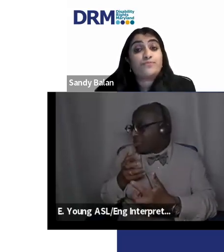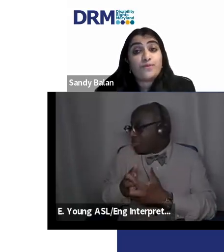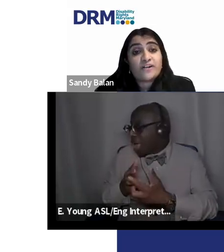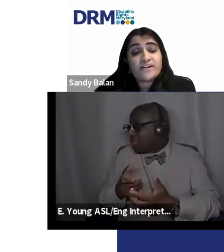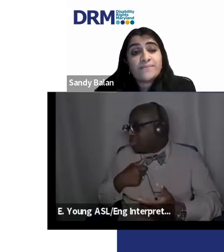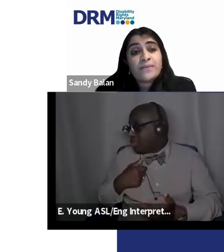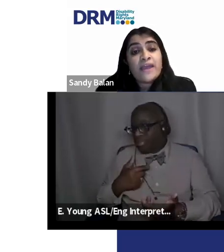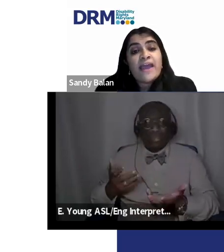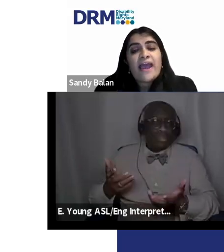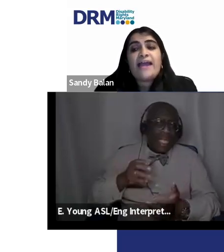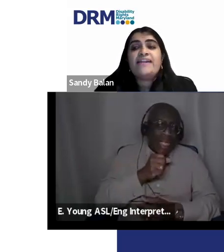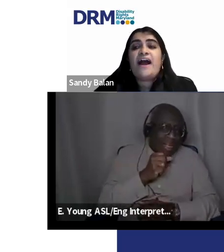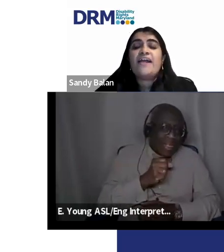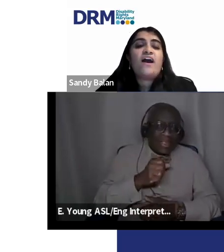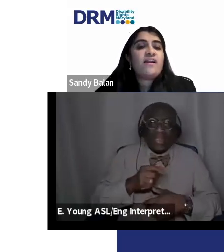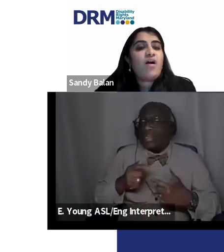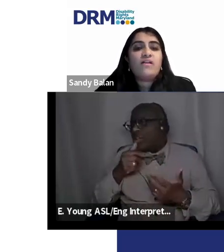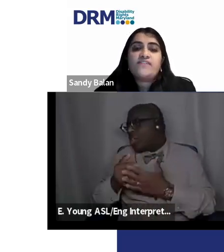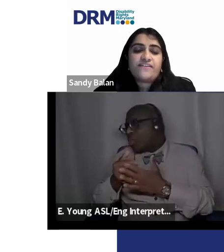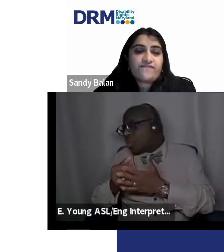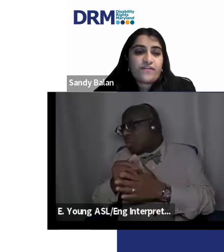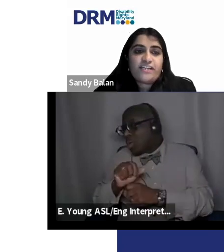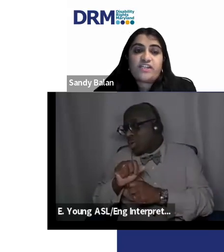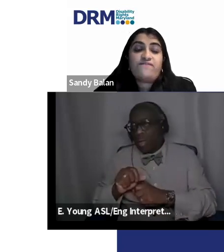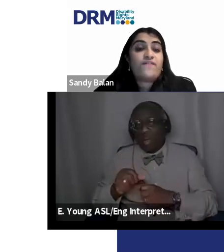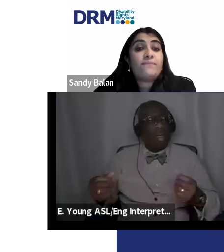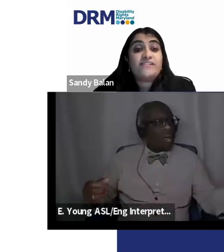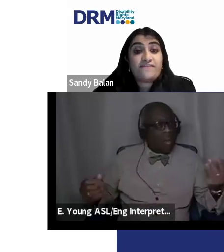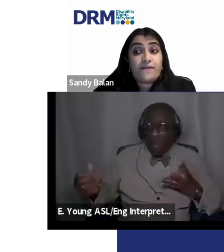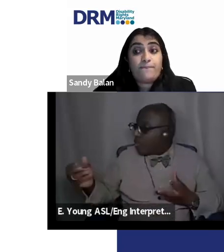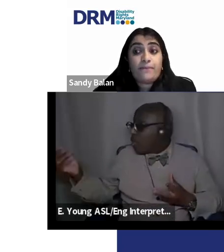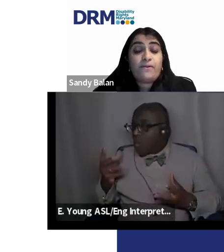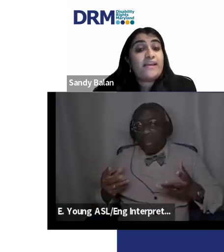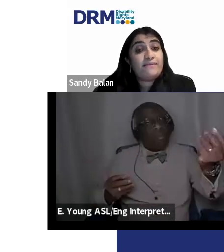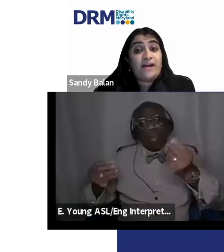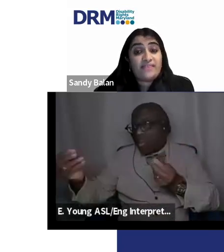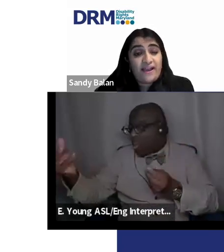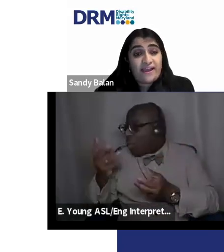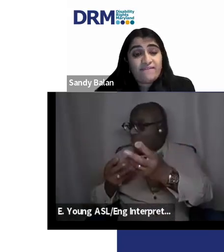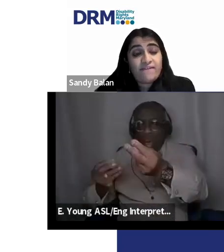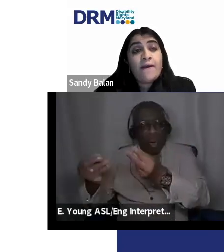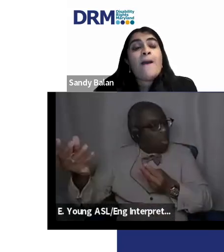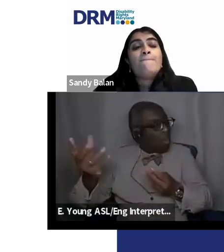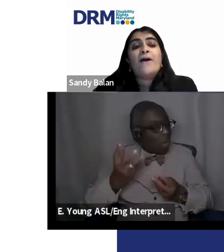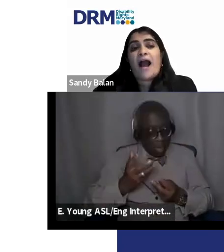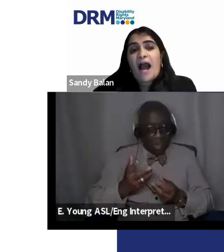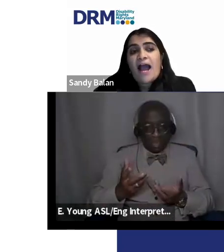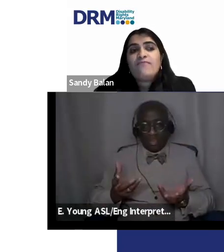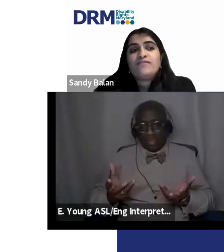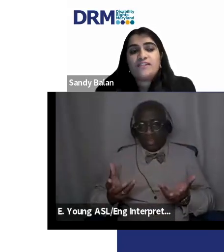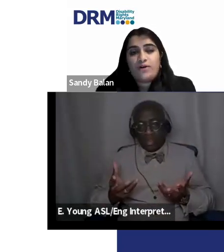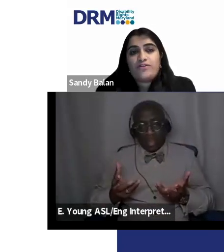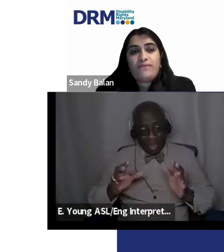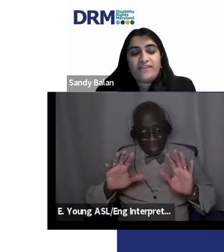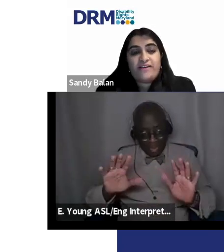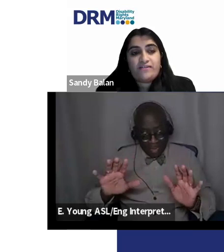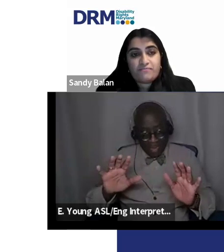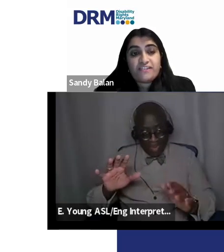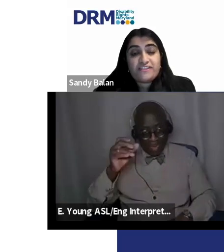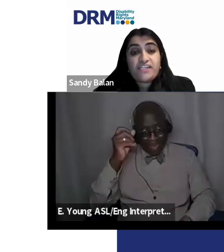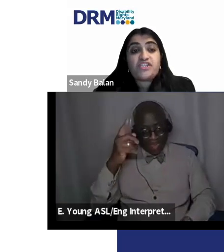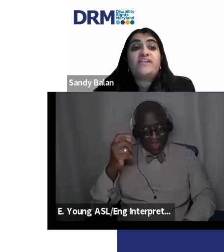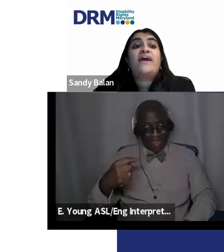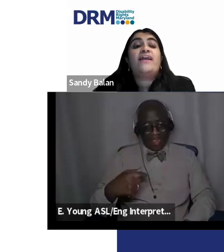were close to work. And I got all of this information from the different people in my life, but I was the one who